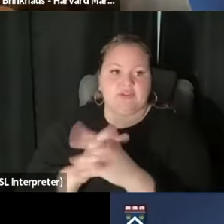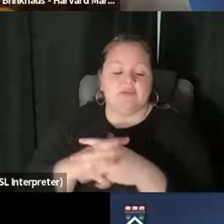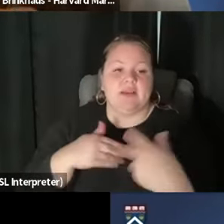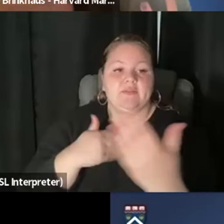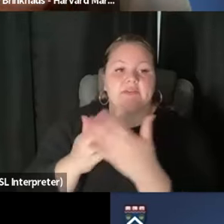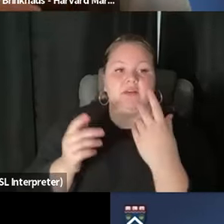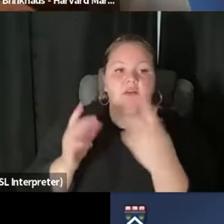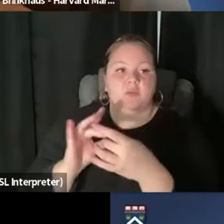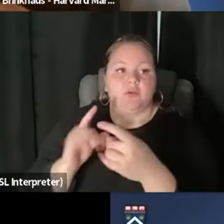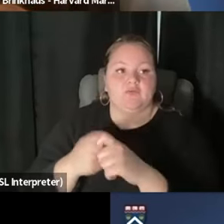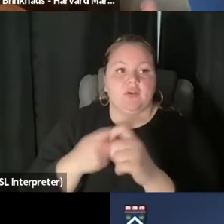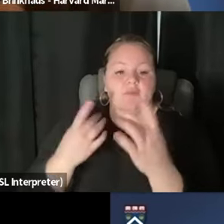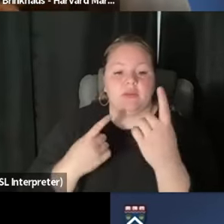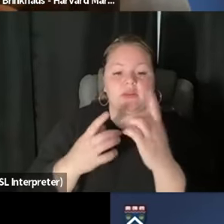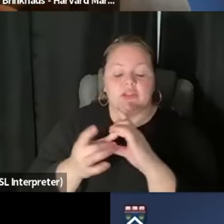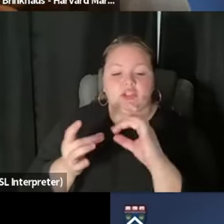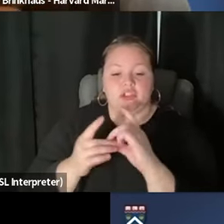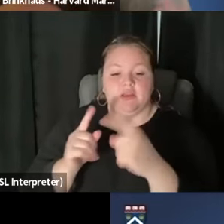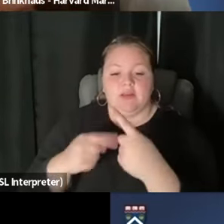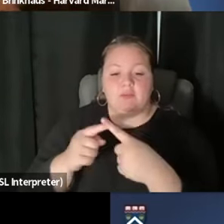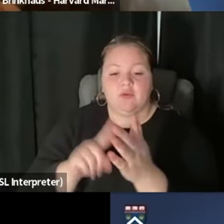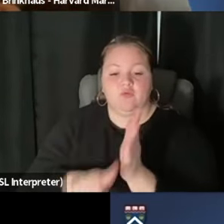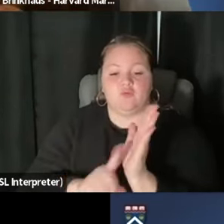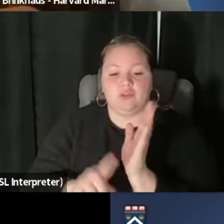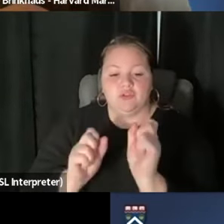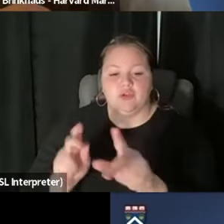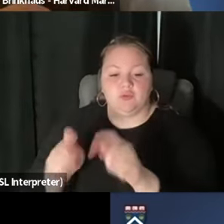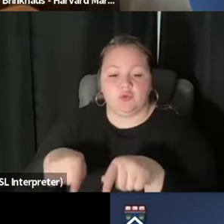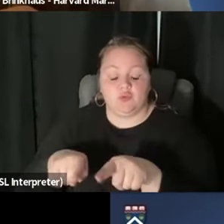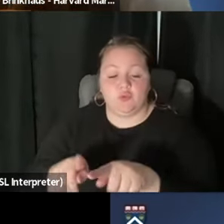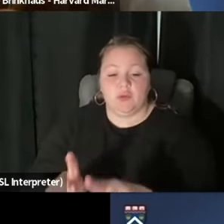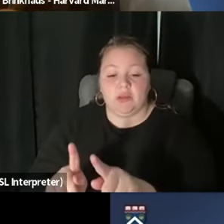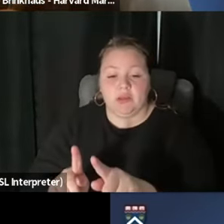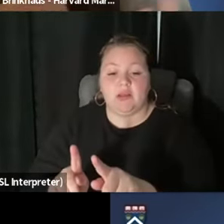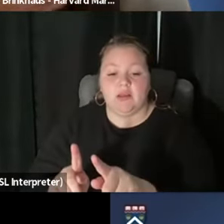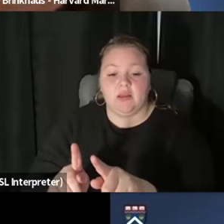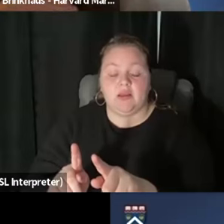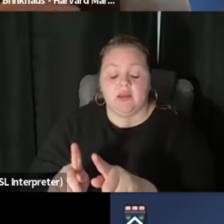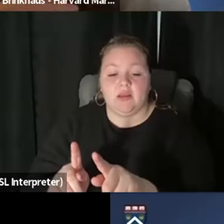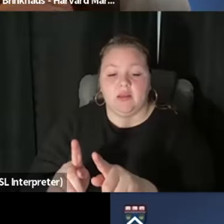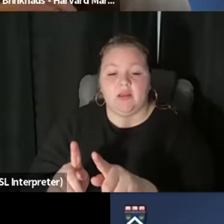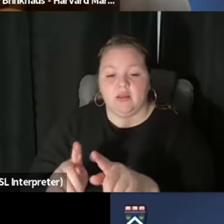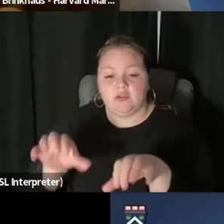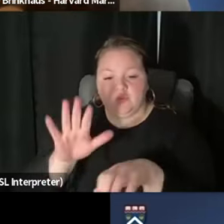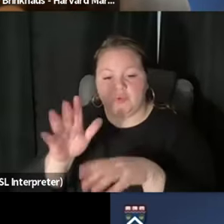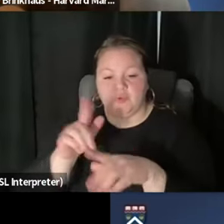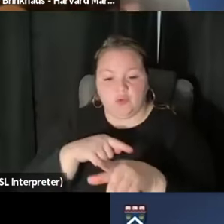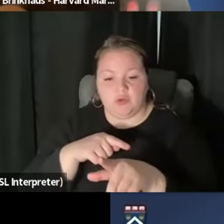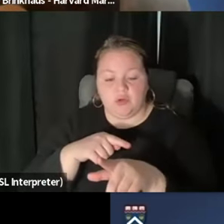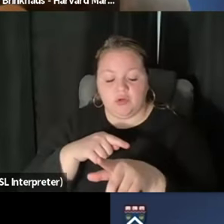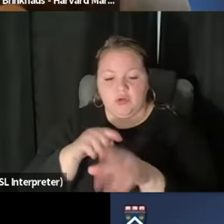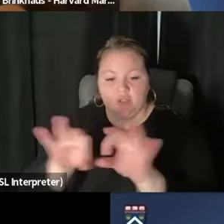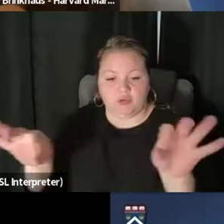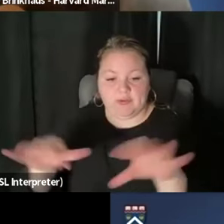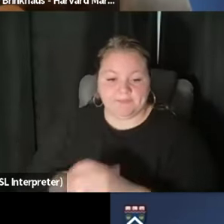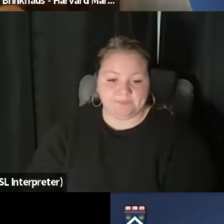chat about research opportunities while pursuing your degree. And so, Vivian, I was wondering if you could tell